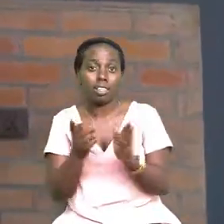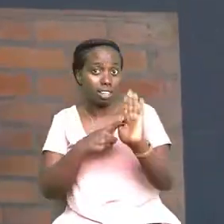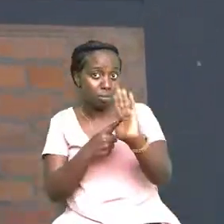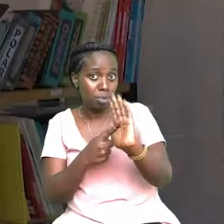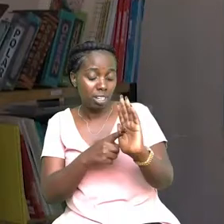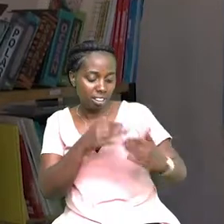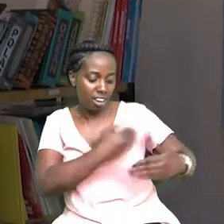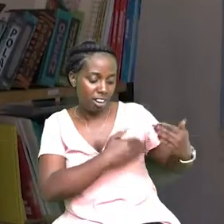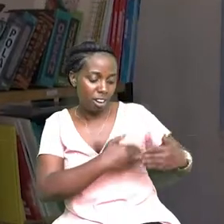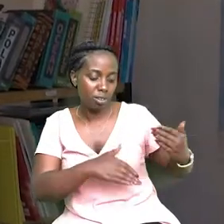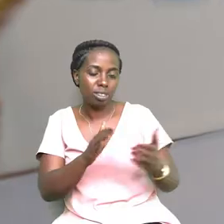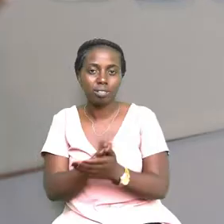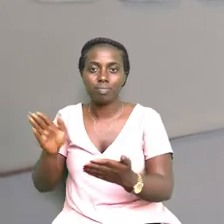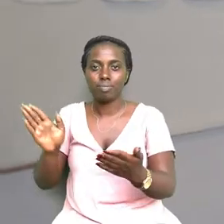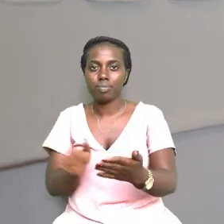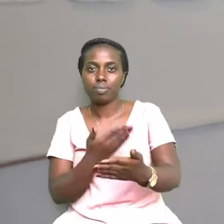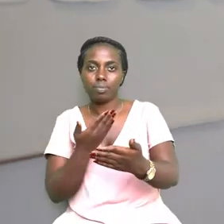you around.